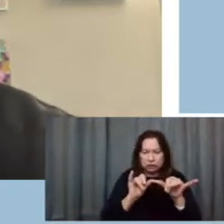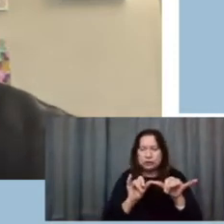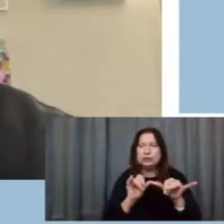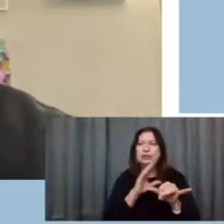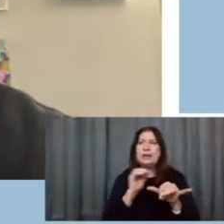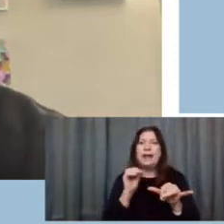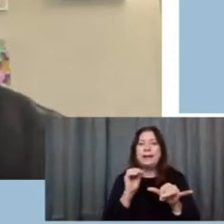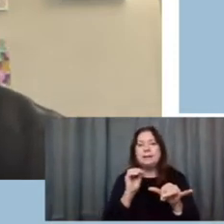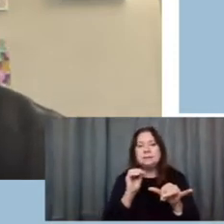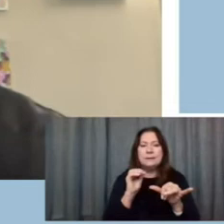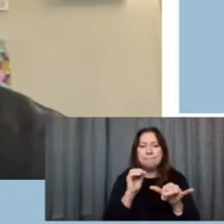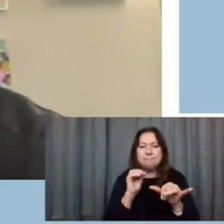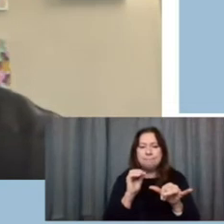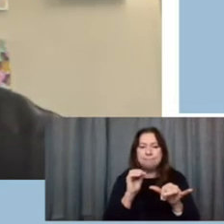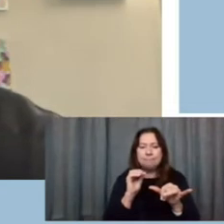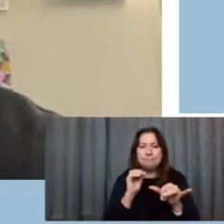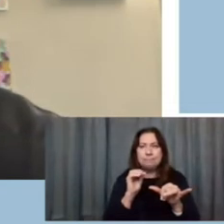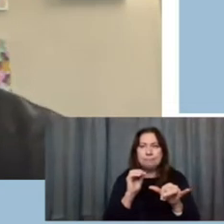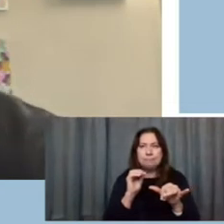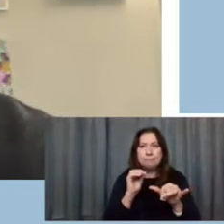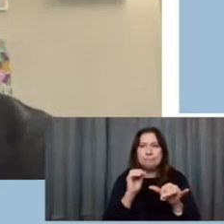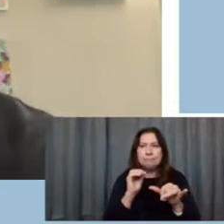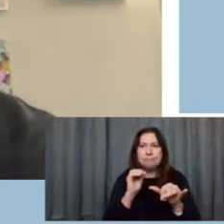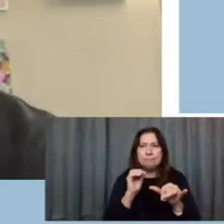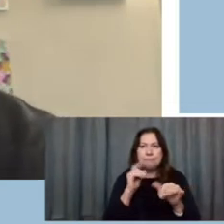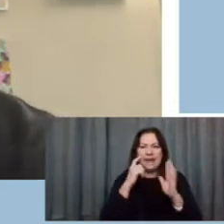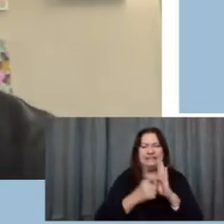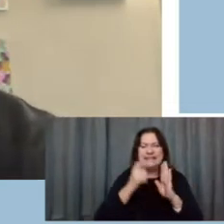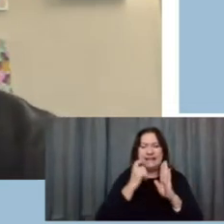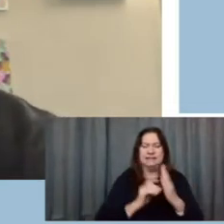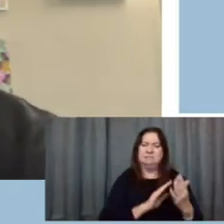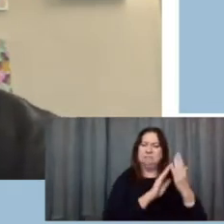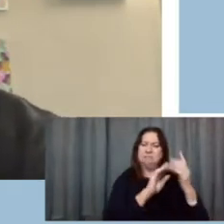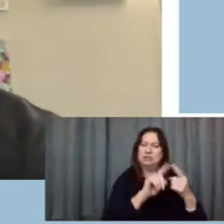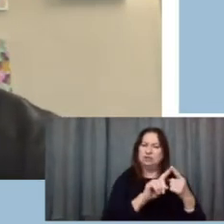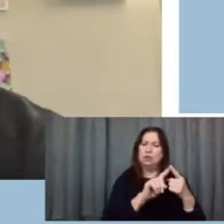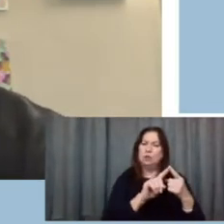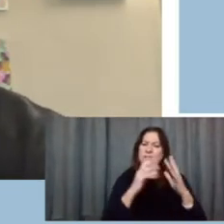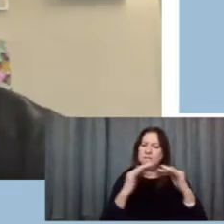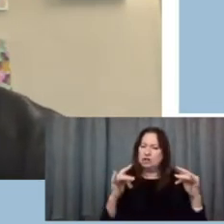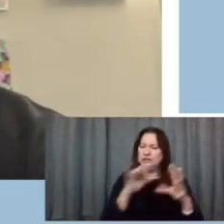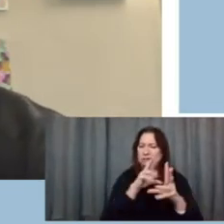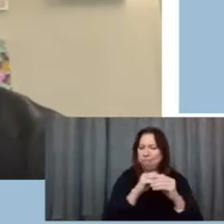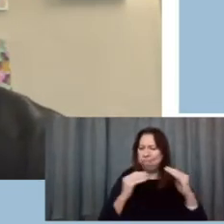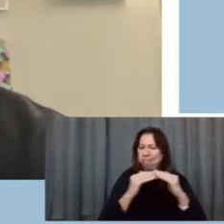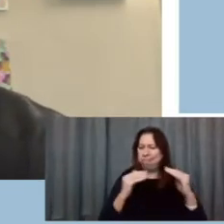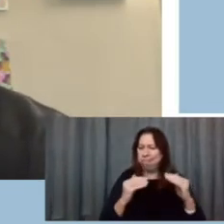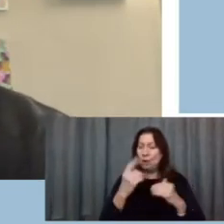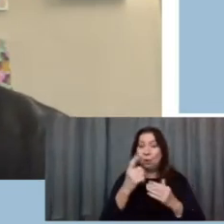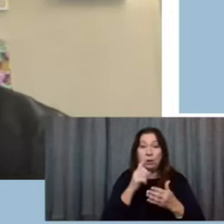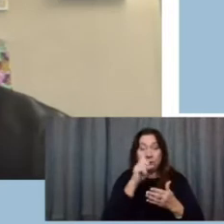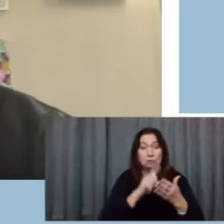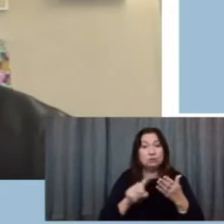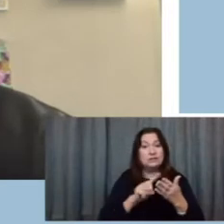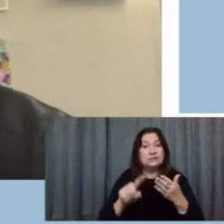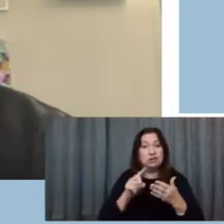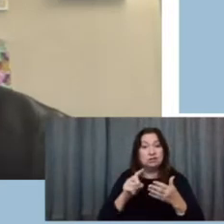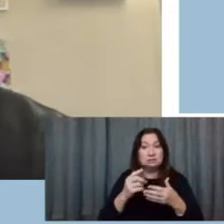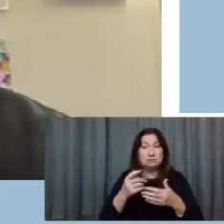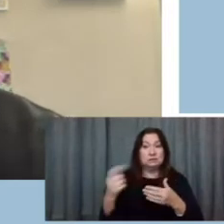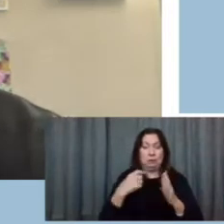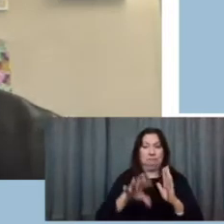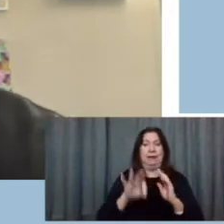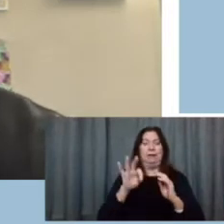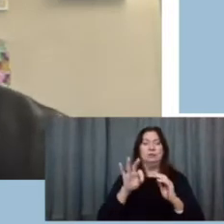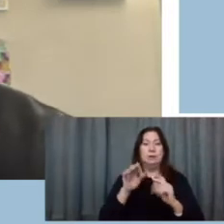and attend to diversity, equity, and inclusion. And one of the things that's coming out of this research is that people